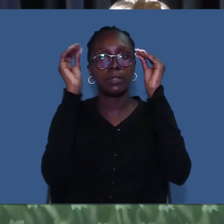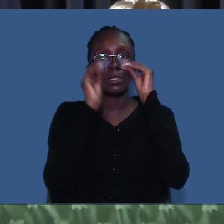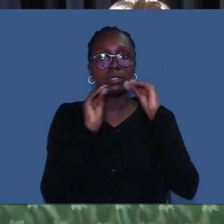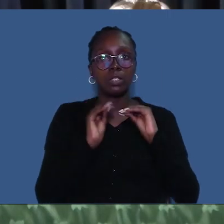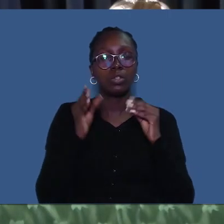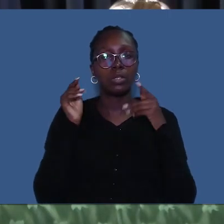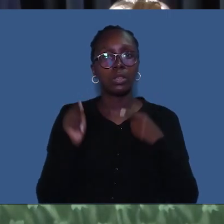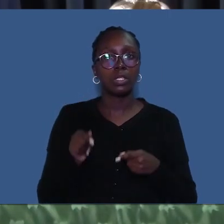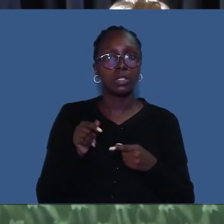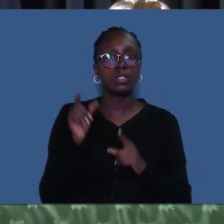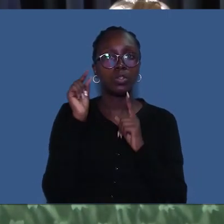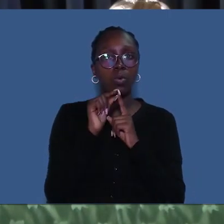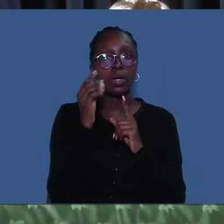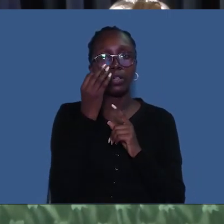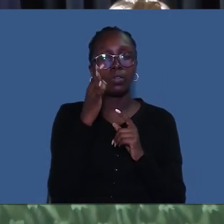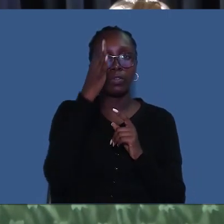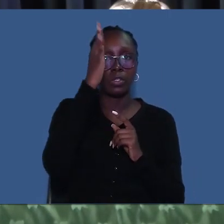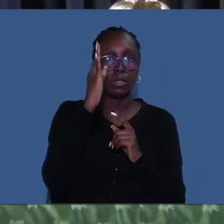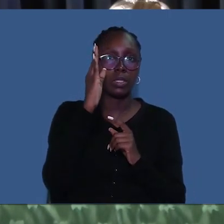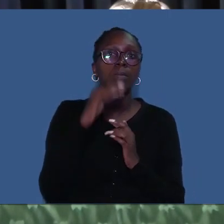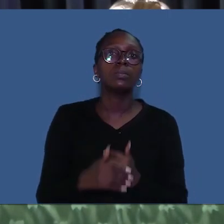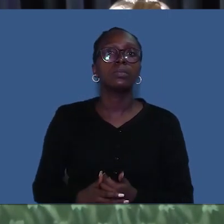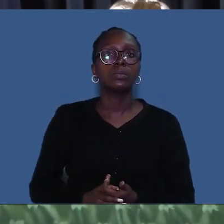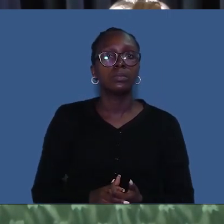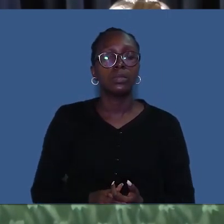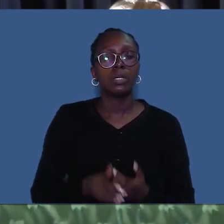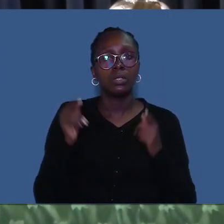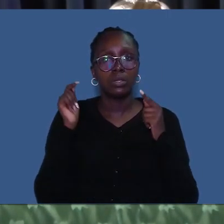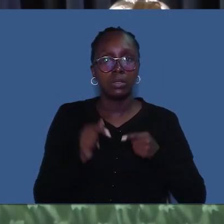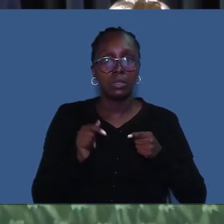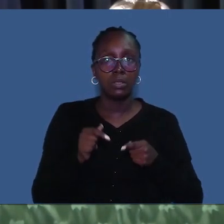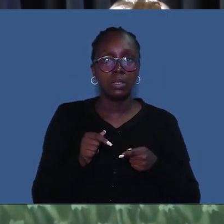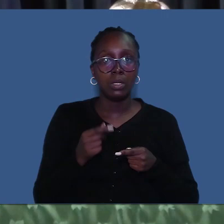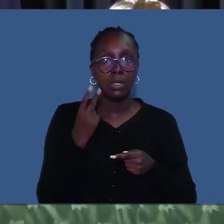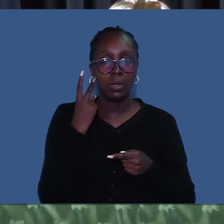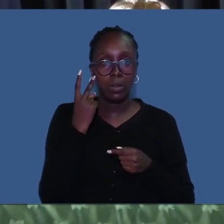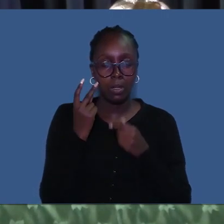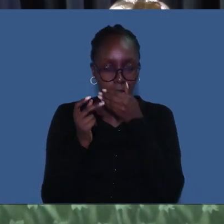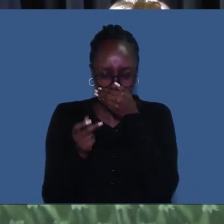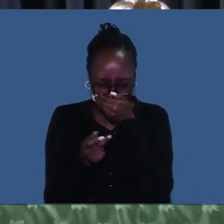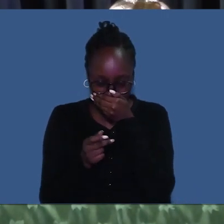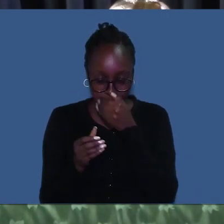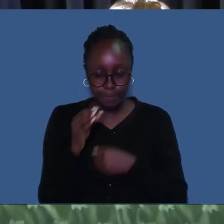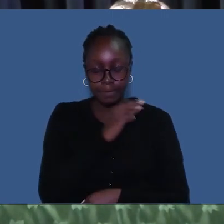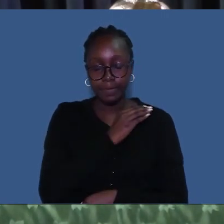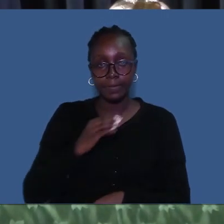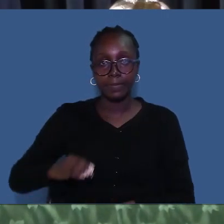of the Lord. Thanks be to God. Today we will see that Christians should seek God's